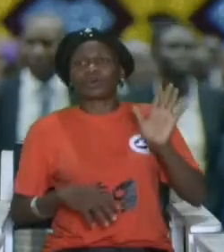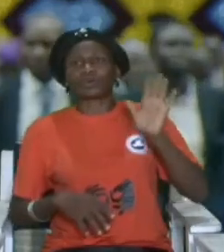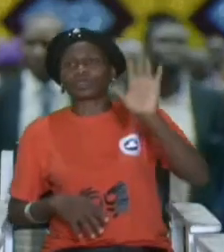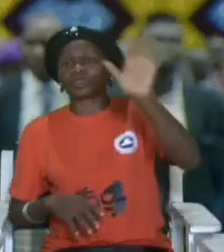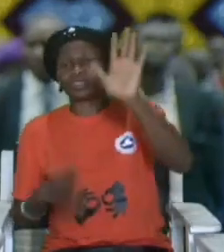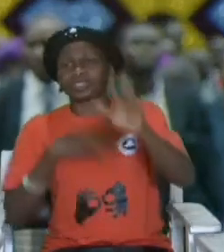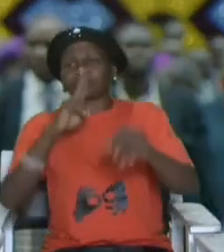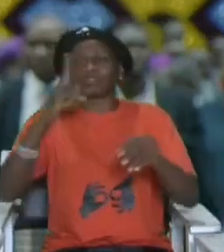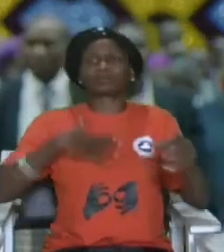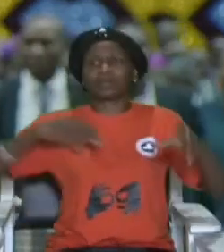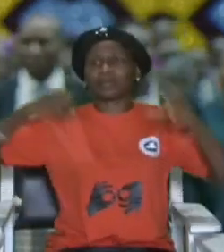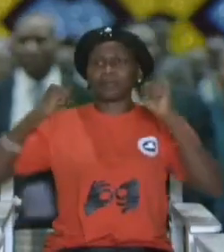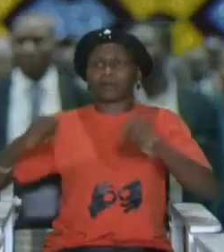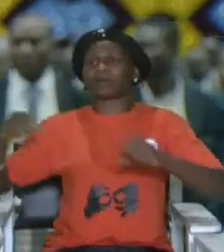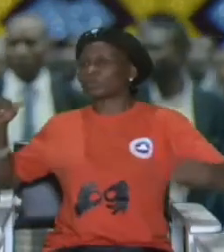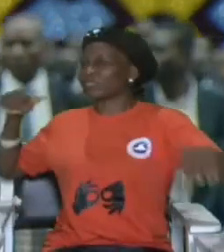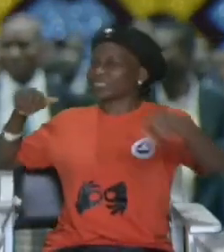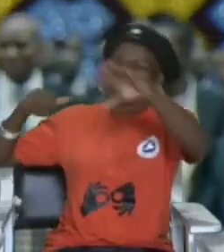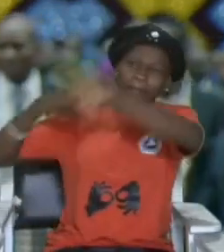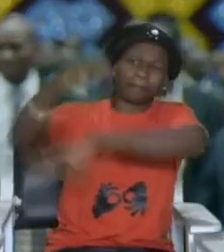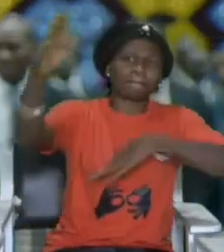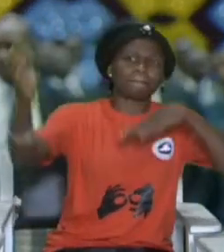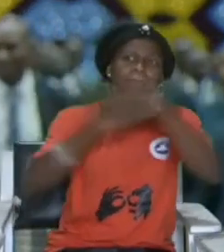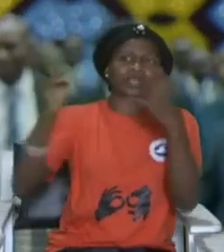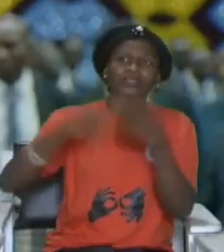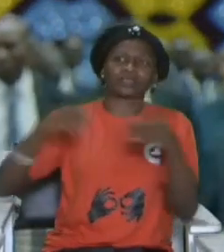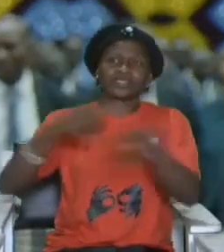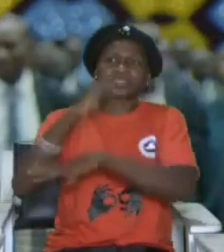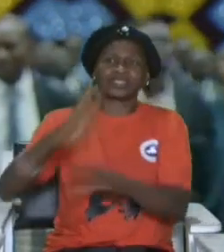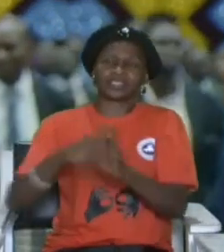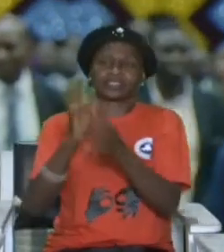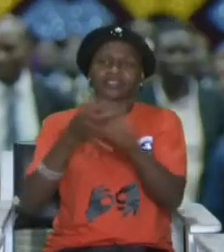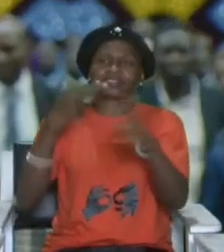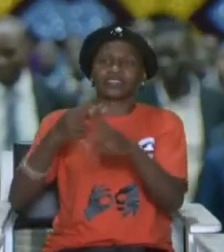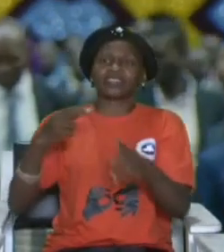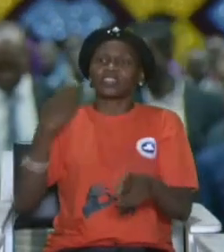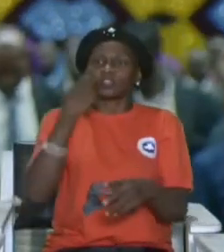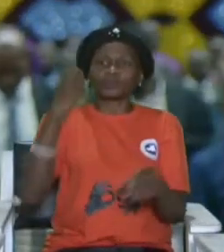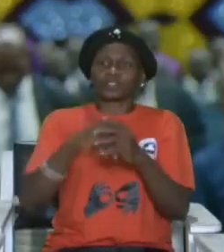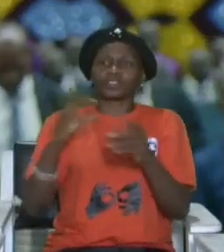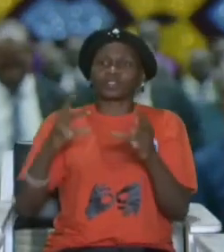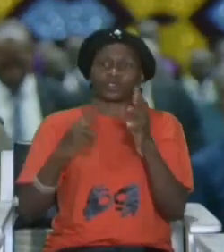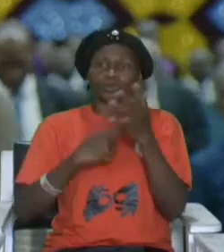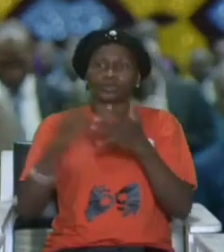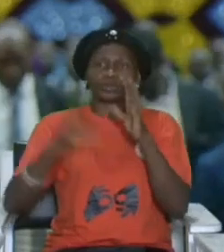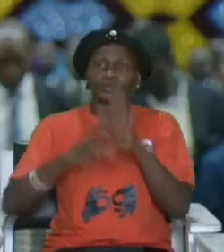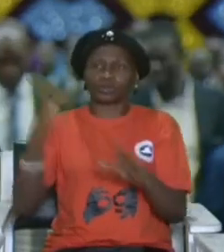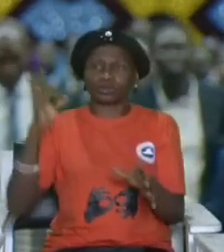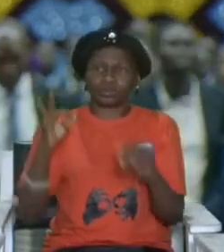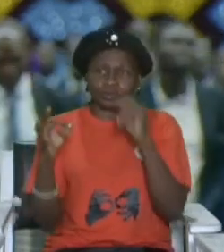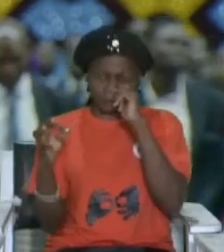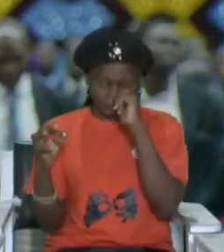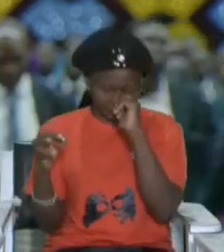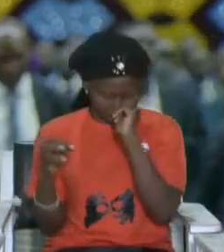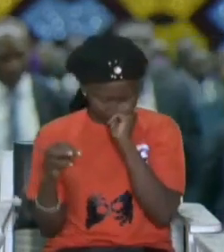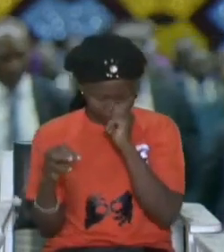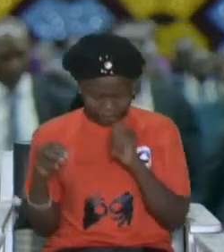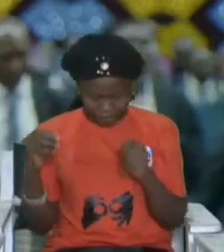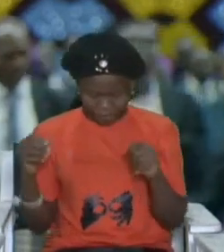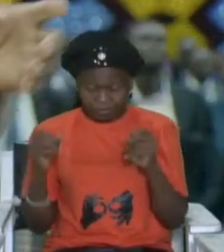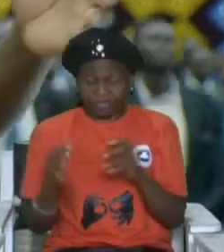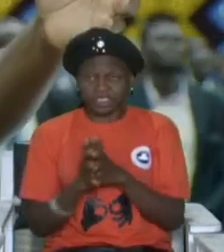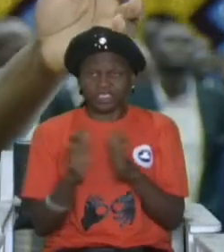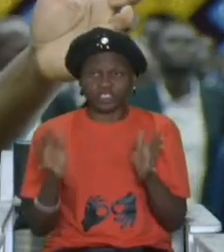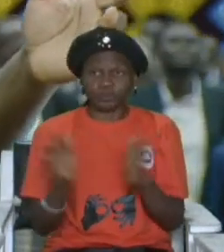using my power to send it back to sender. Go ahead and speak in the Holy Ghost. And if you have not been baptized yet in the